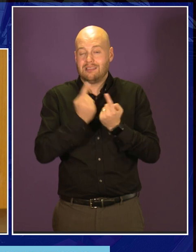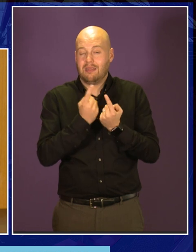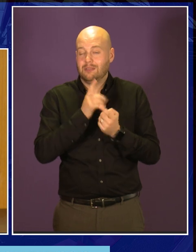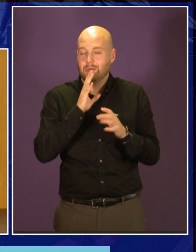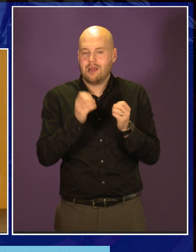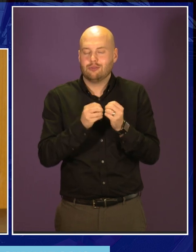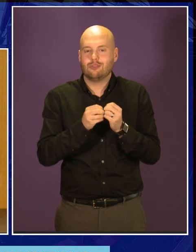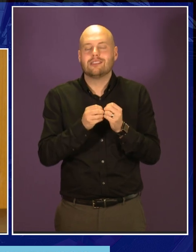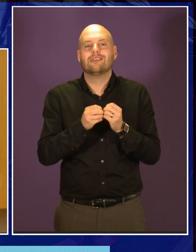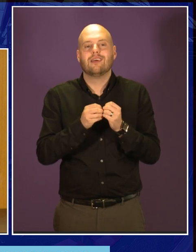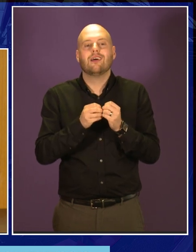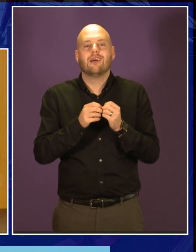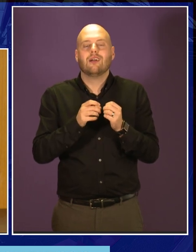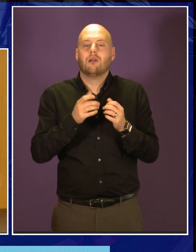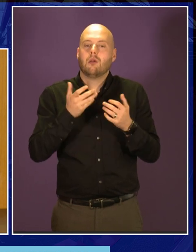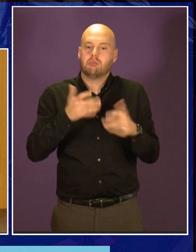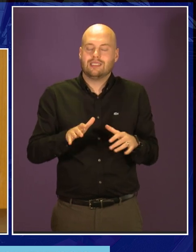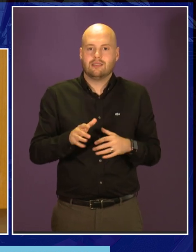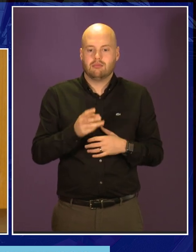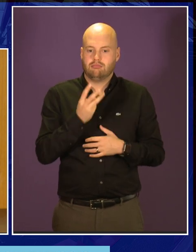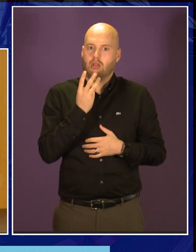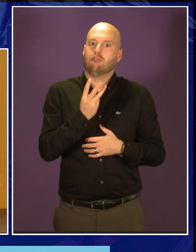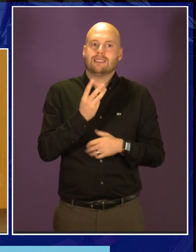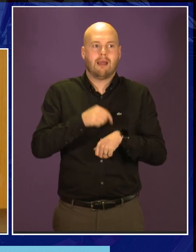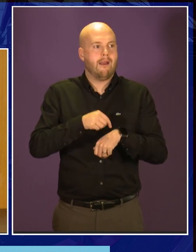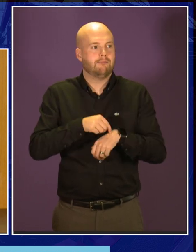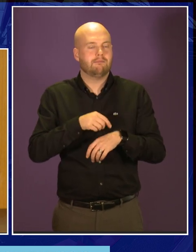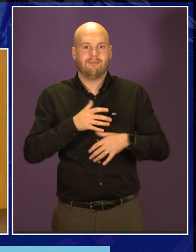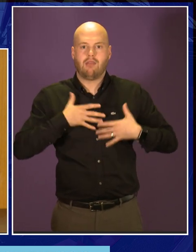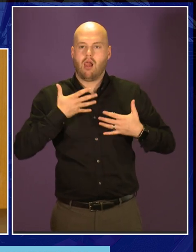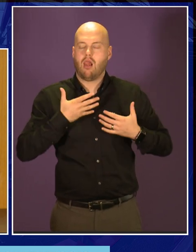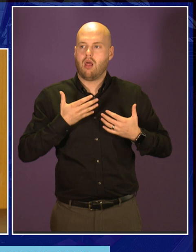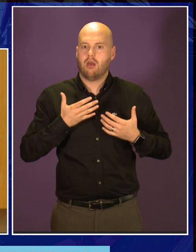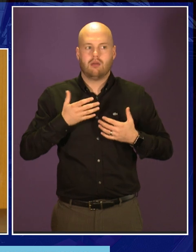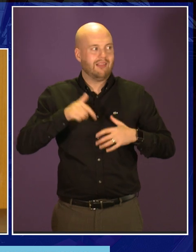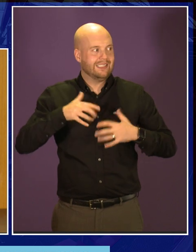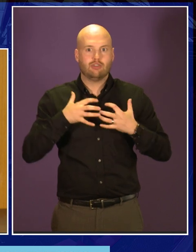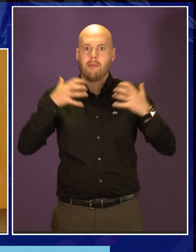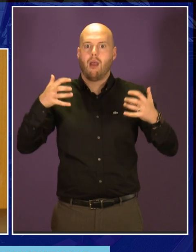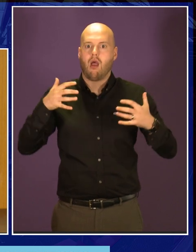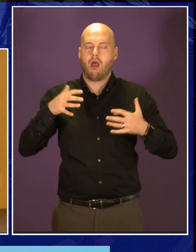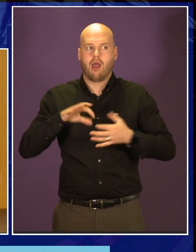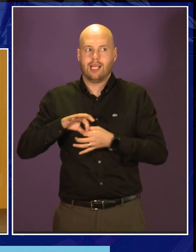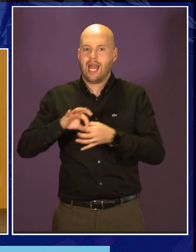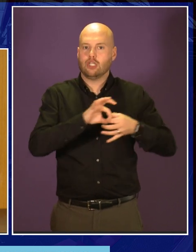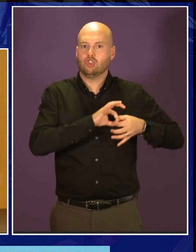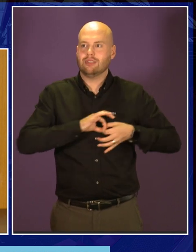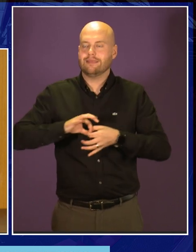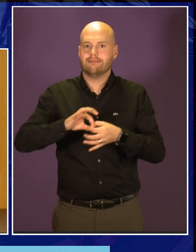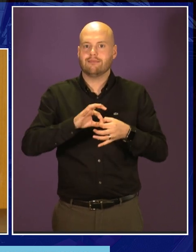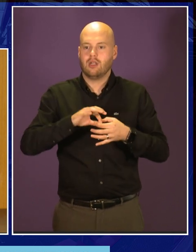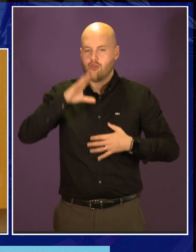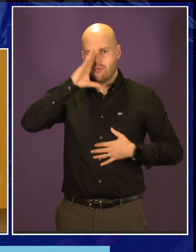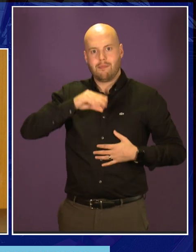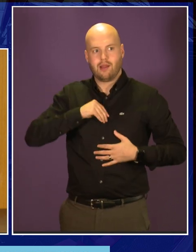to three moments of connection that we all experience together in this chamber to remind us of what it is like to be in a networked